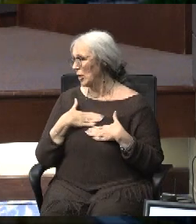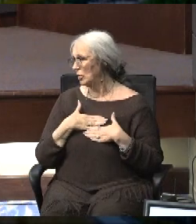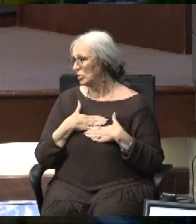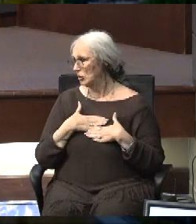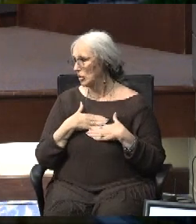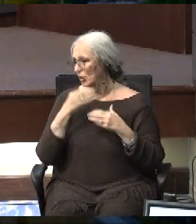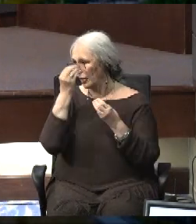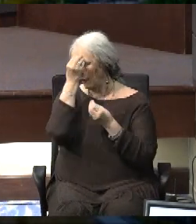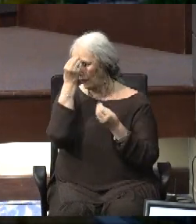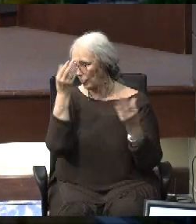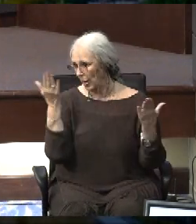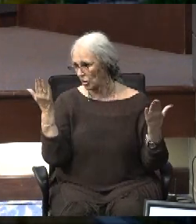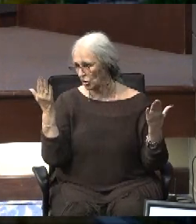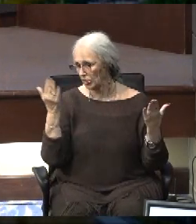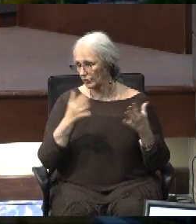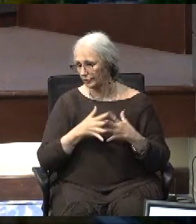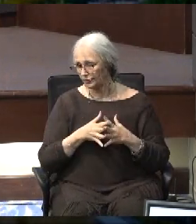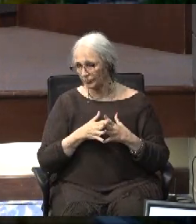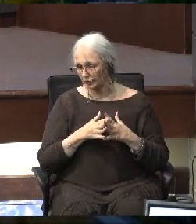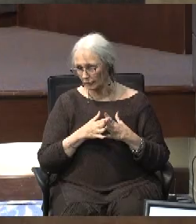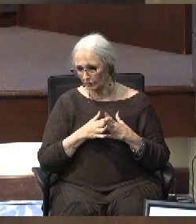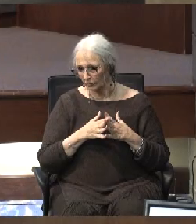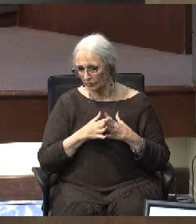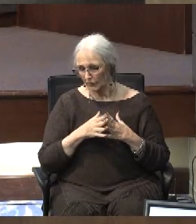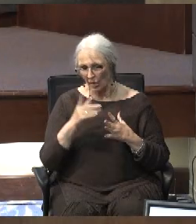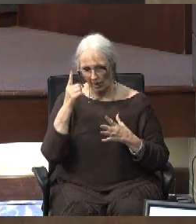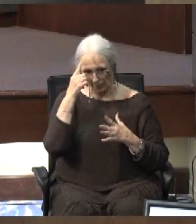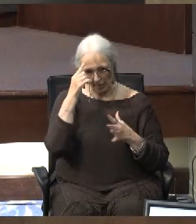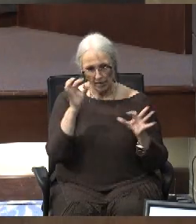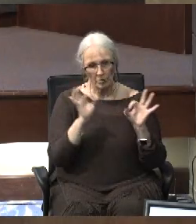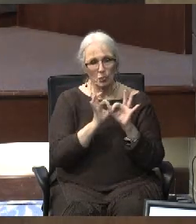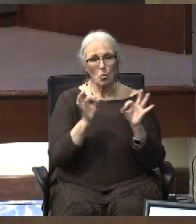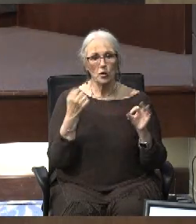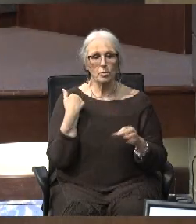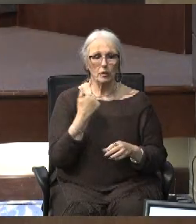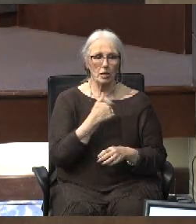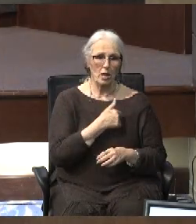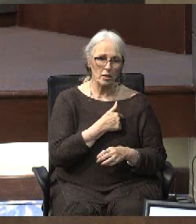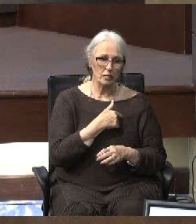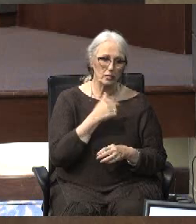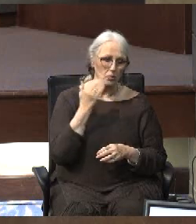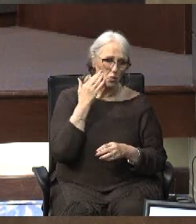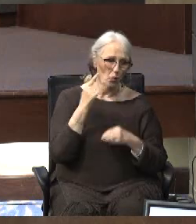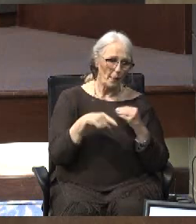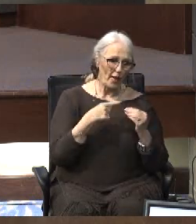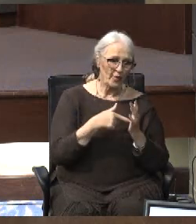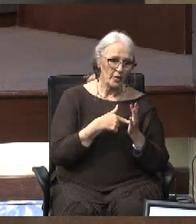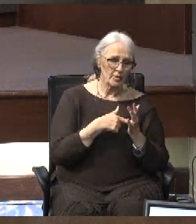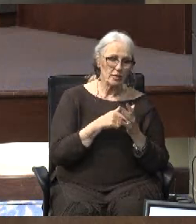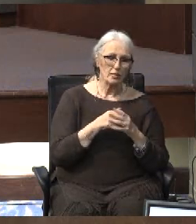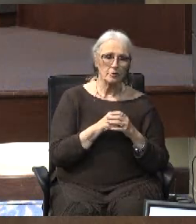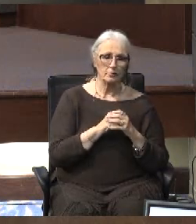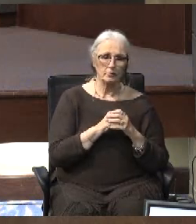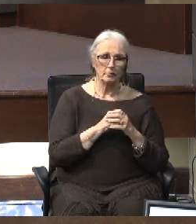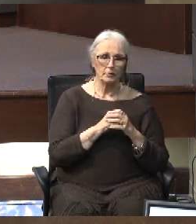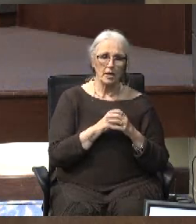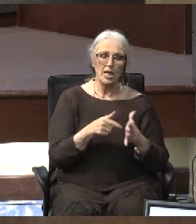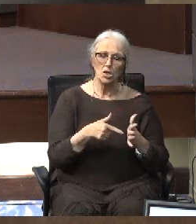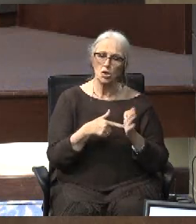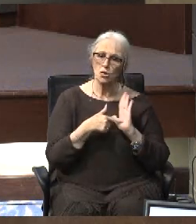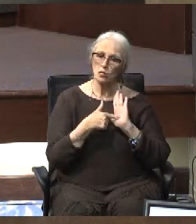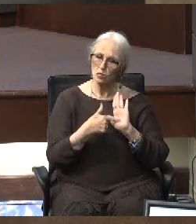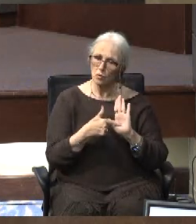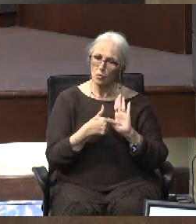this information and think it's important for us and our public to know about this. I think that it shows